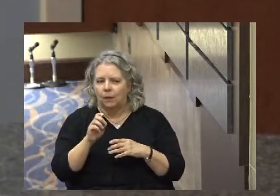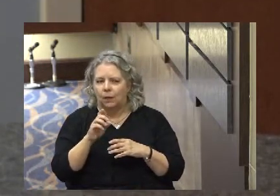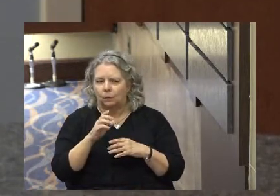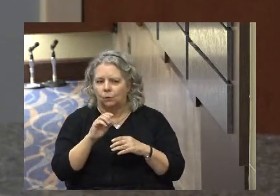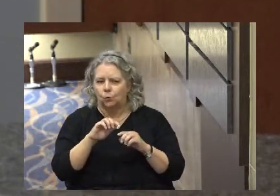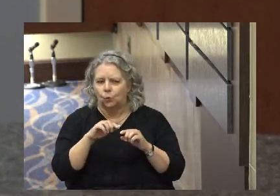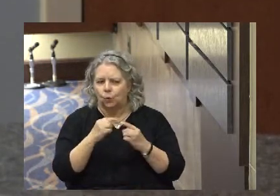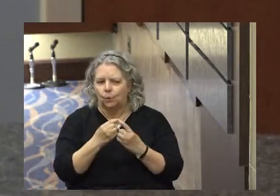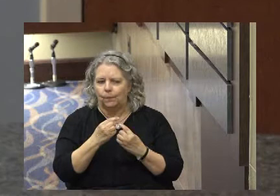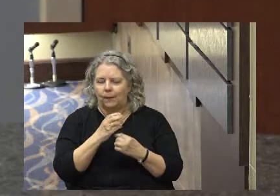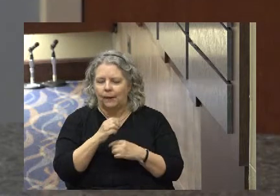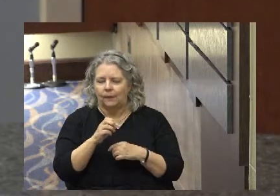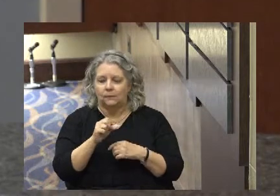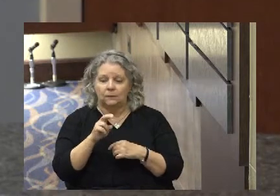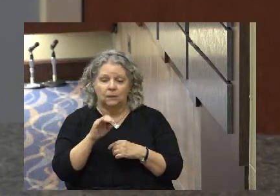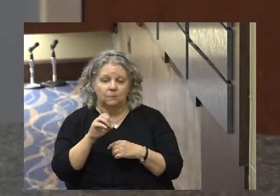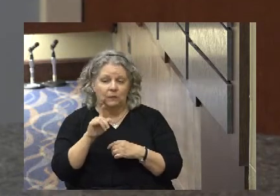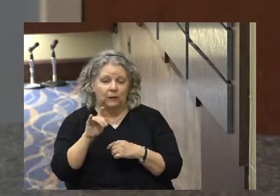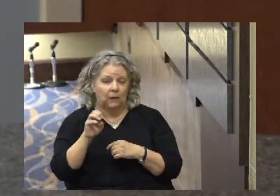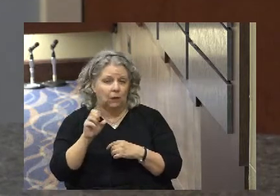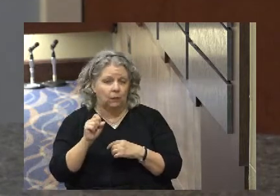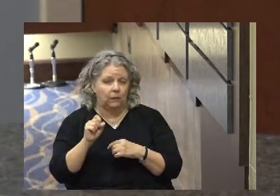I did